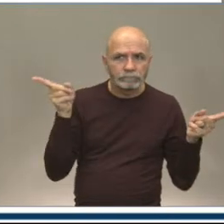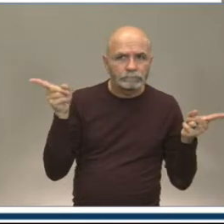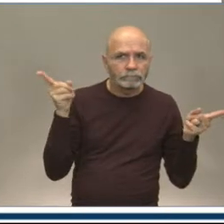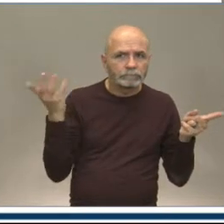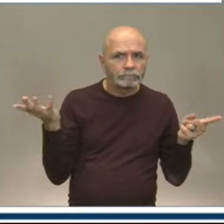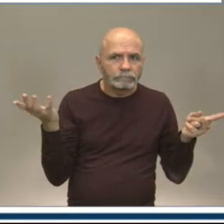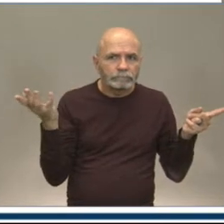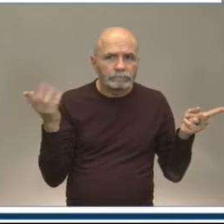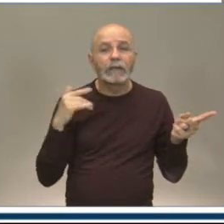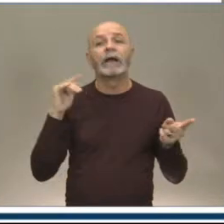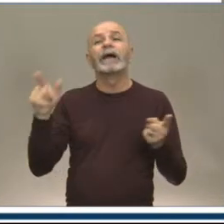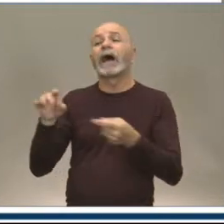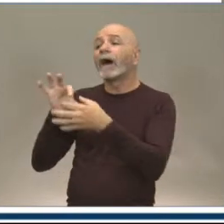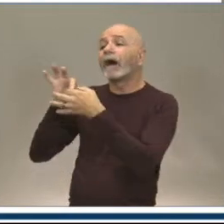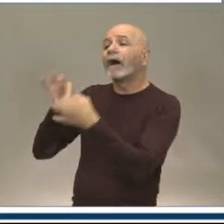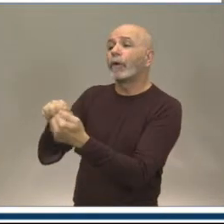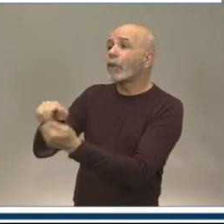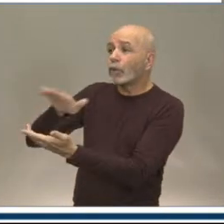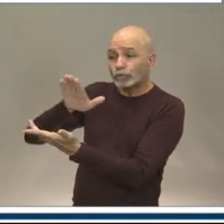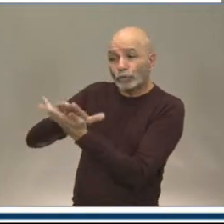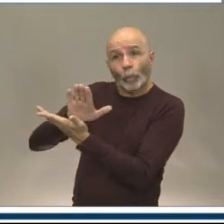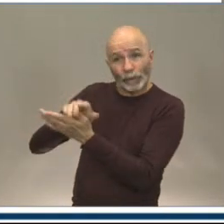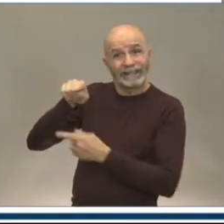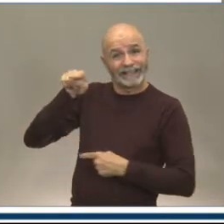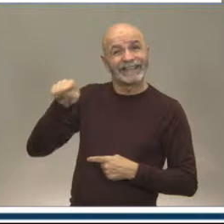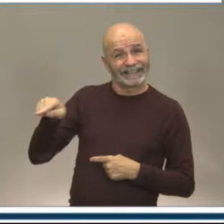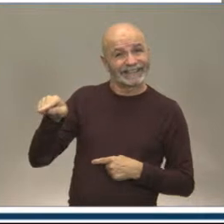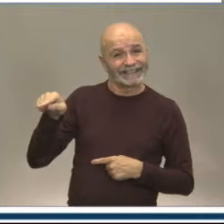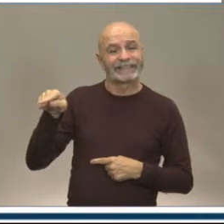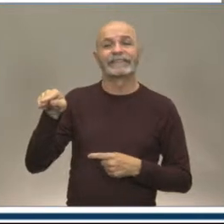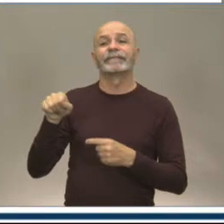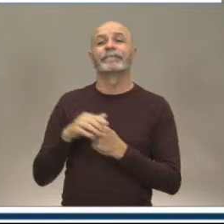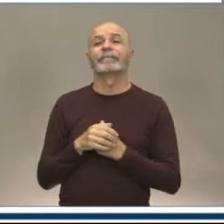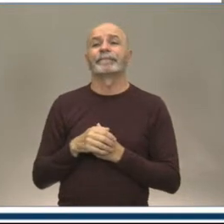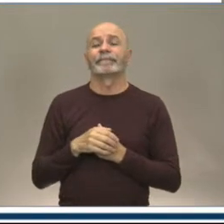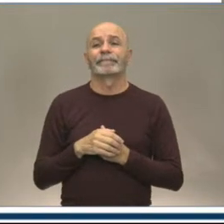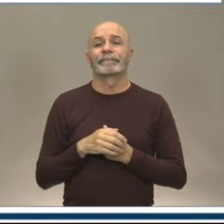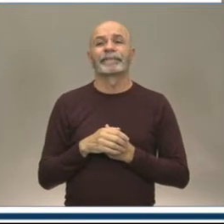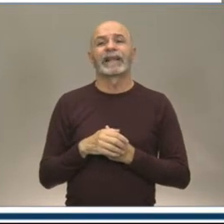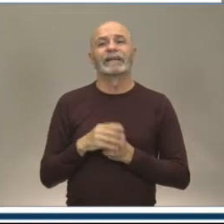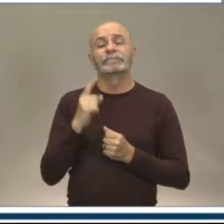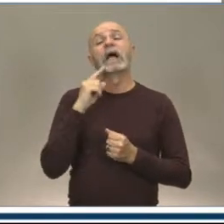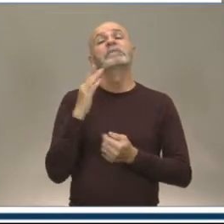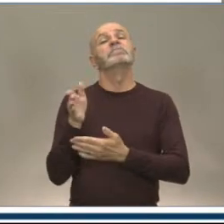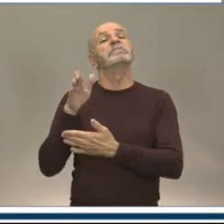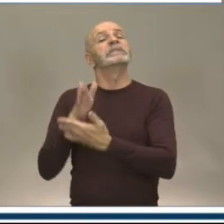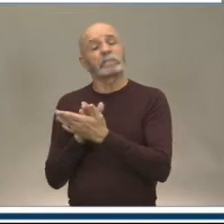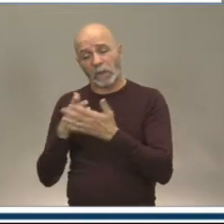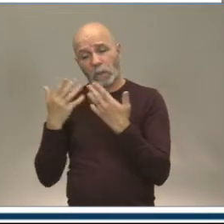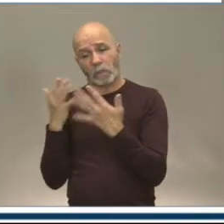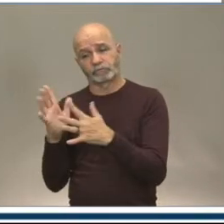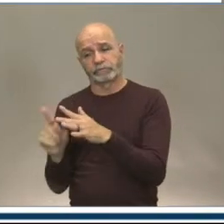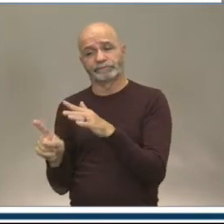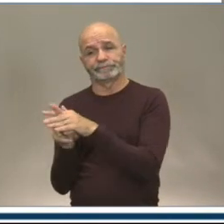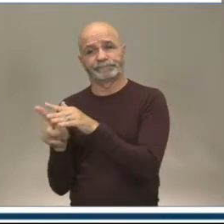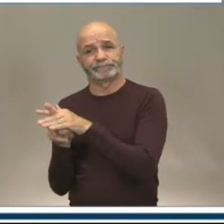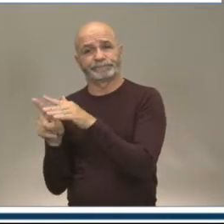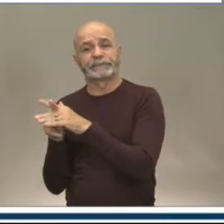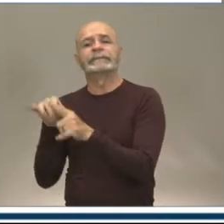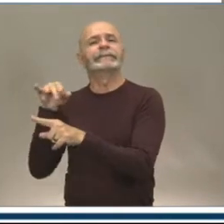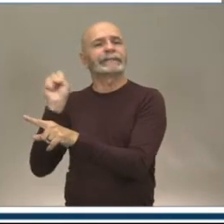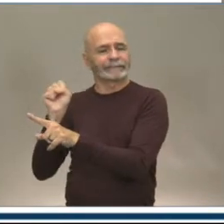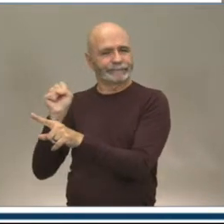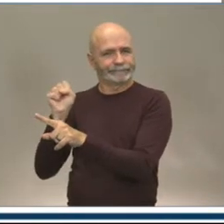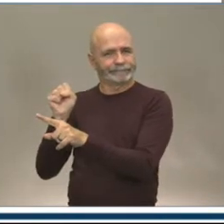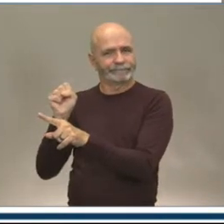on schools and about this school specifically. There have been a number of cases over the last few weeks. Right